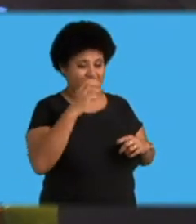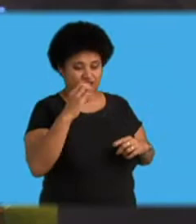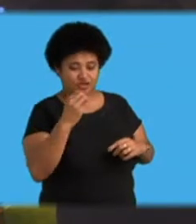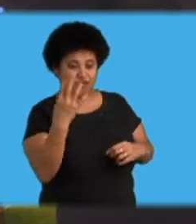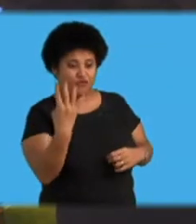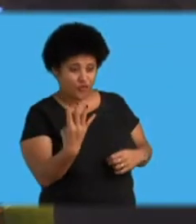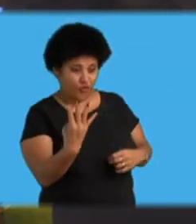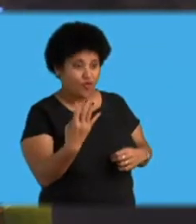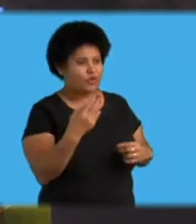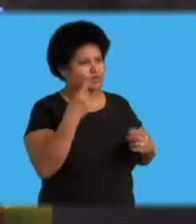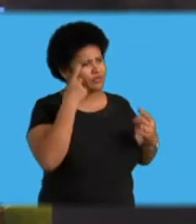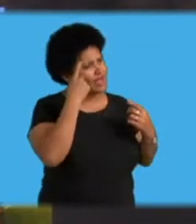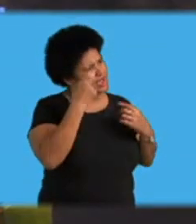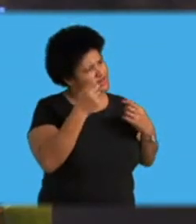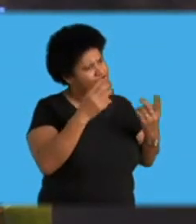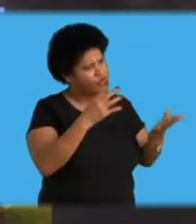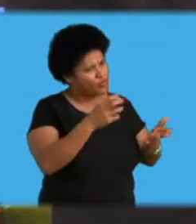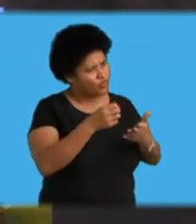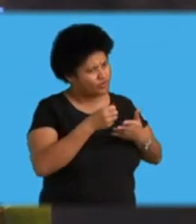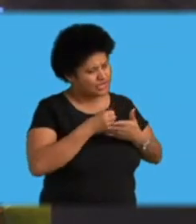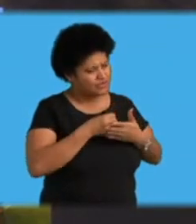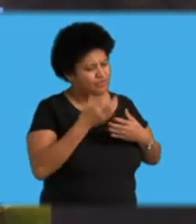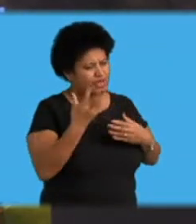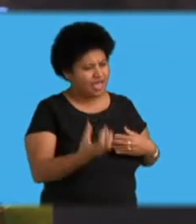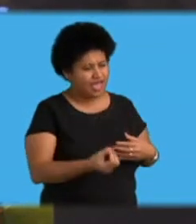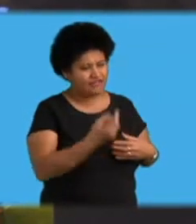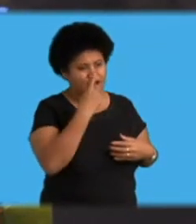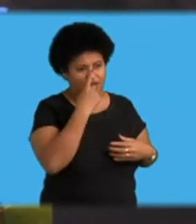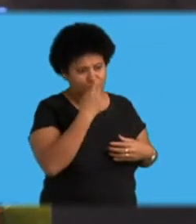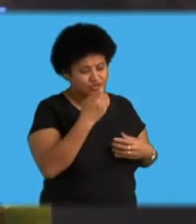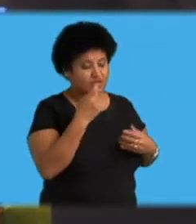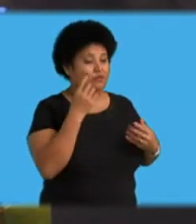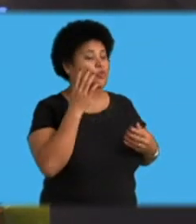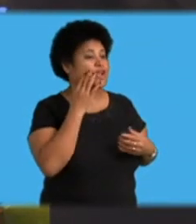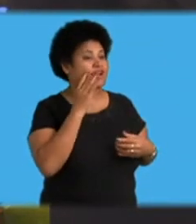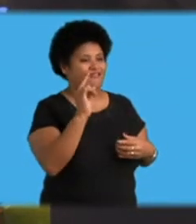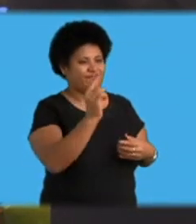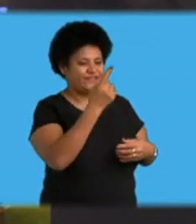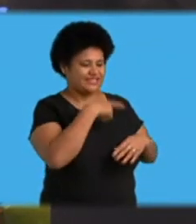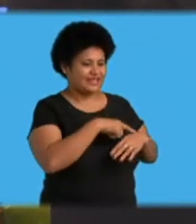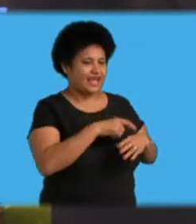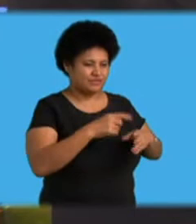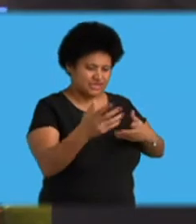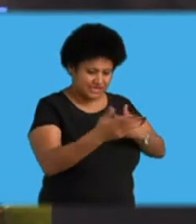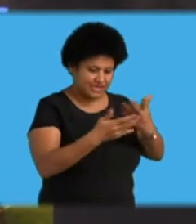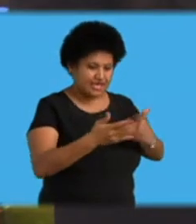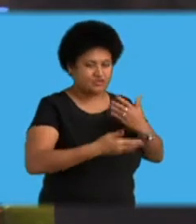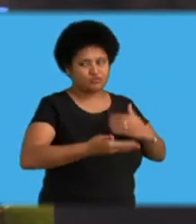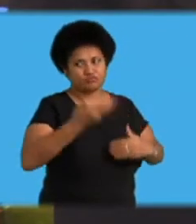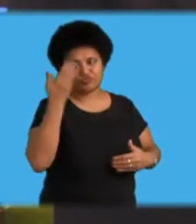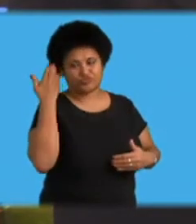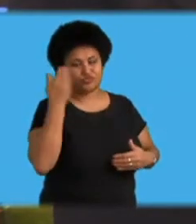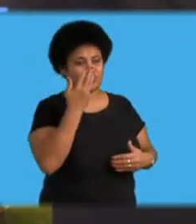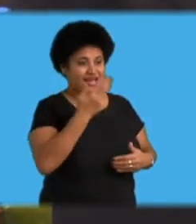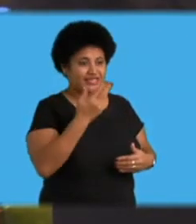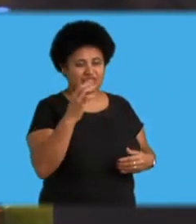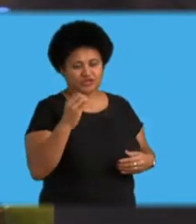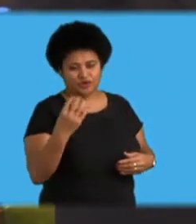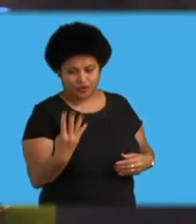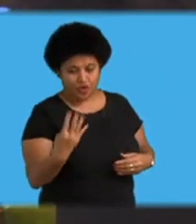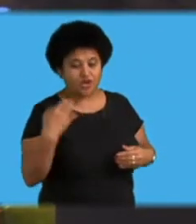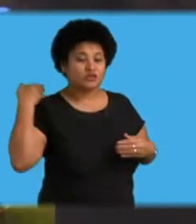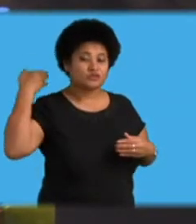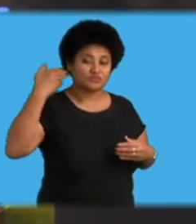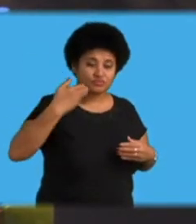to display and preserve traditional Fijian culture was first discussed, the Fiji Museum has formally inaugurated as a